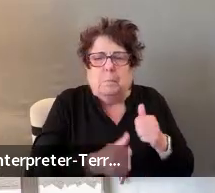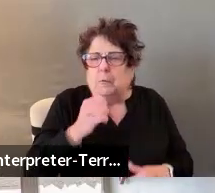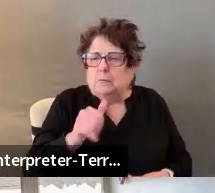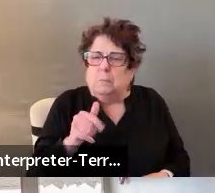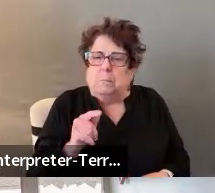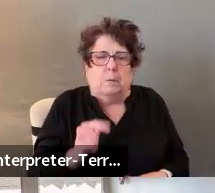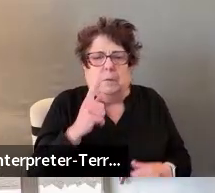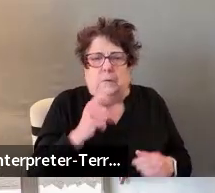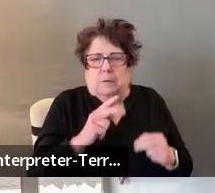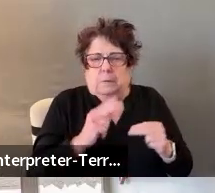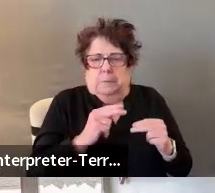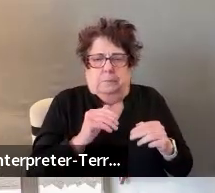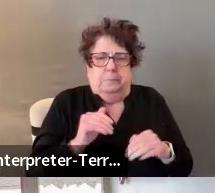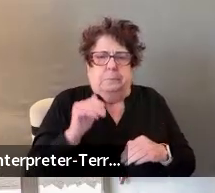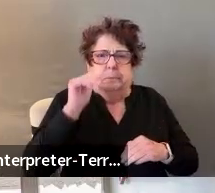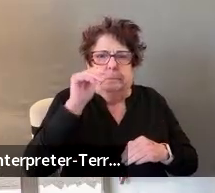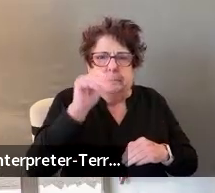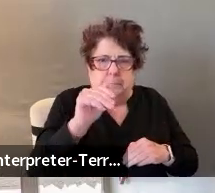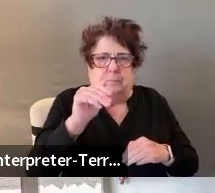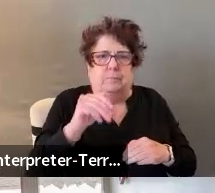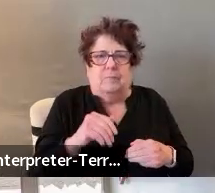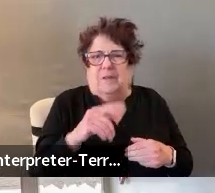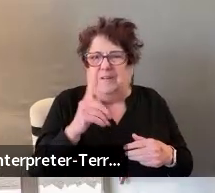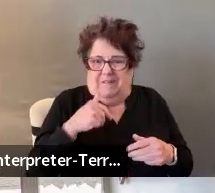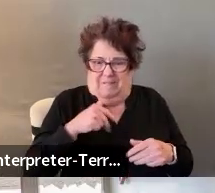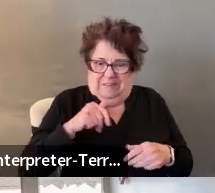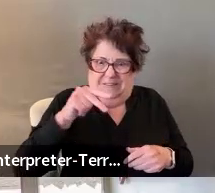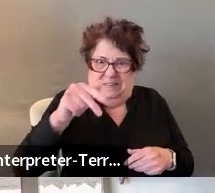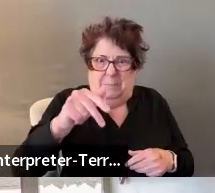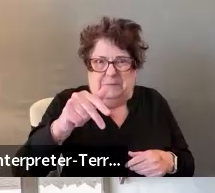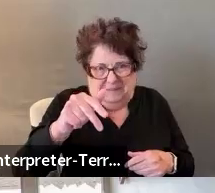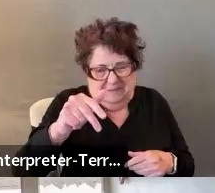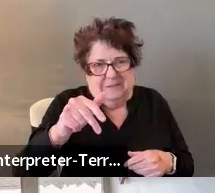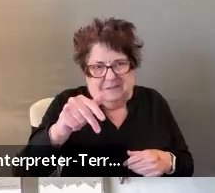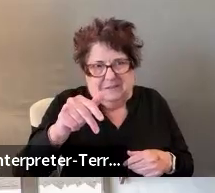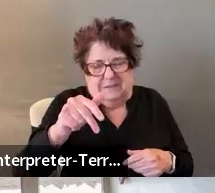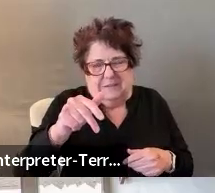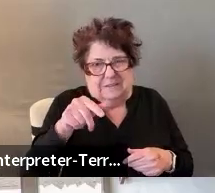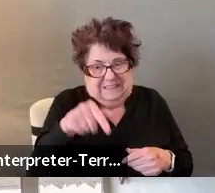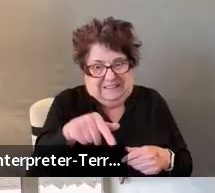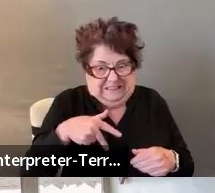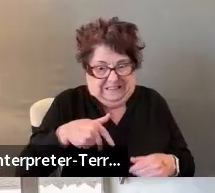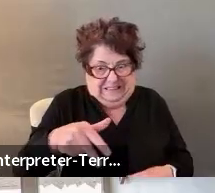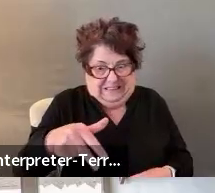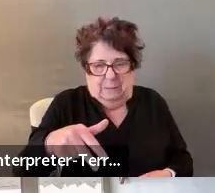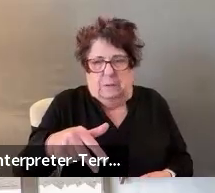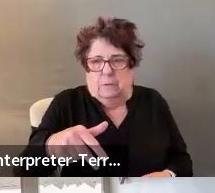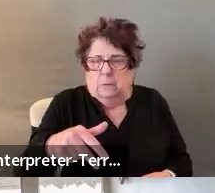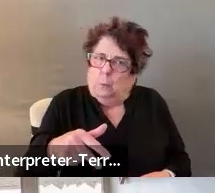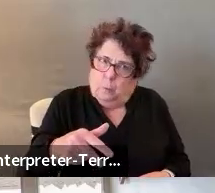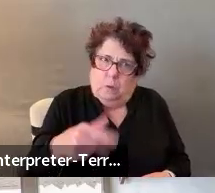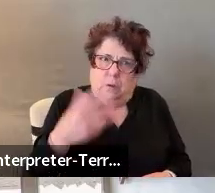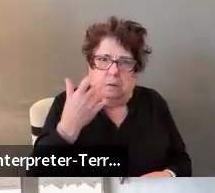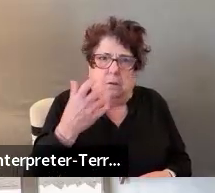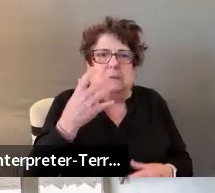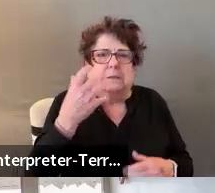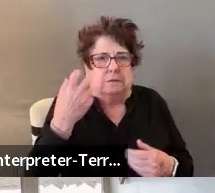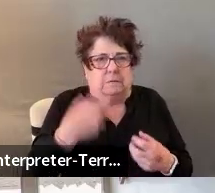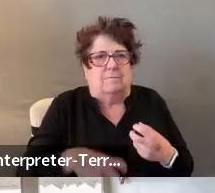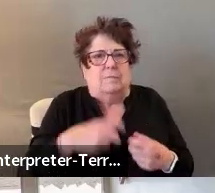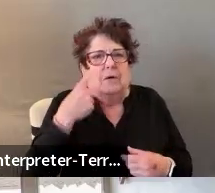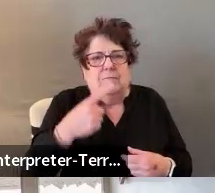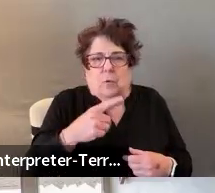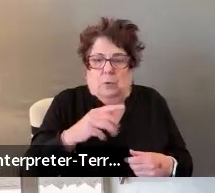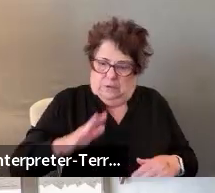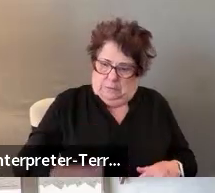level and have steps leading up to the entrances. These steps can become an obstacle for small children, persons who are